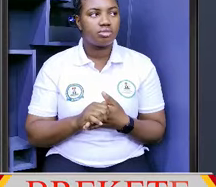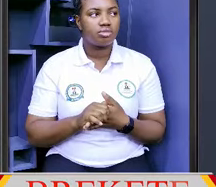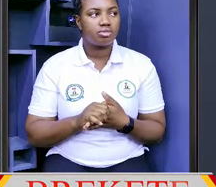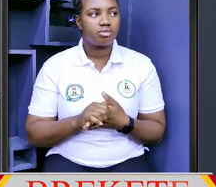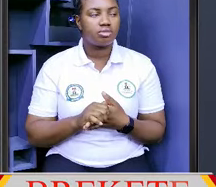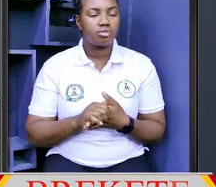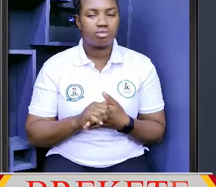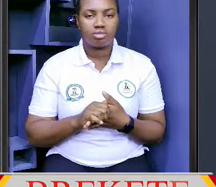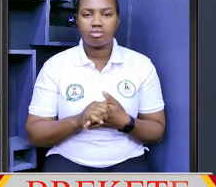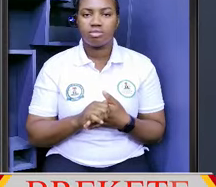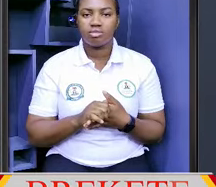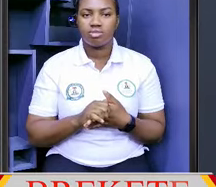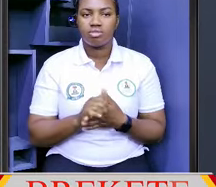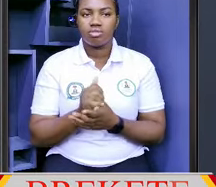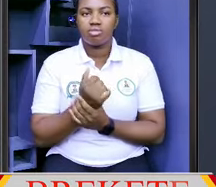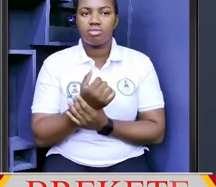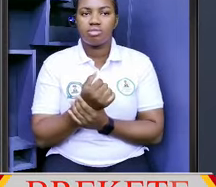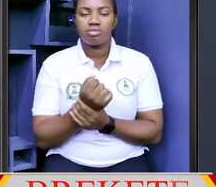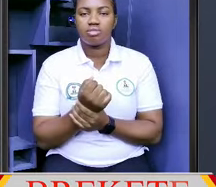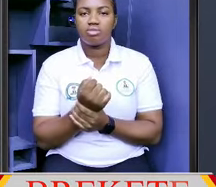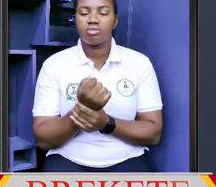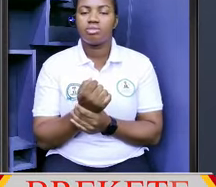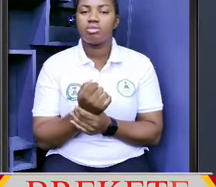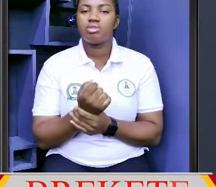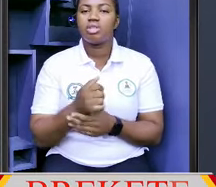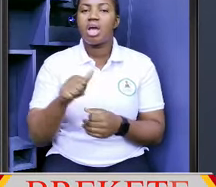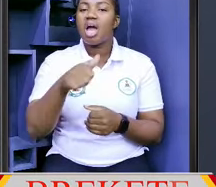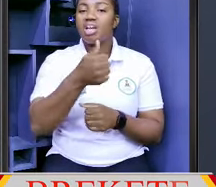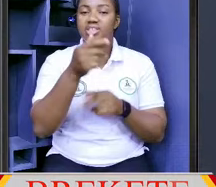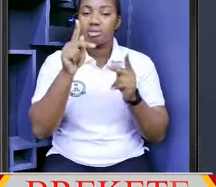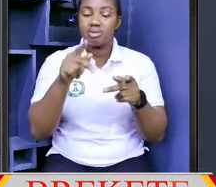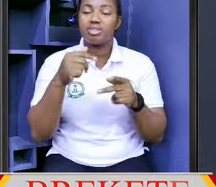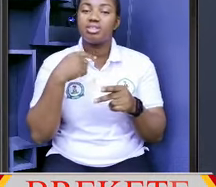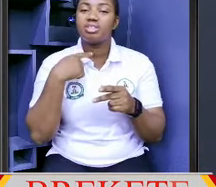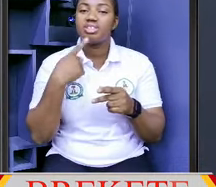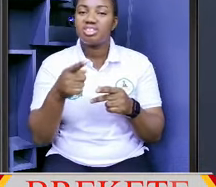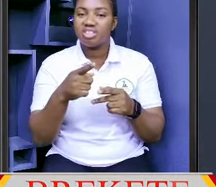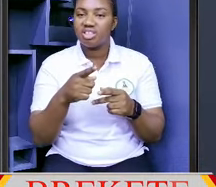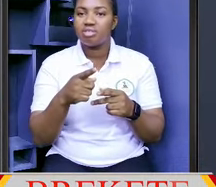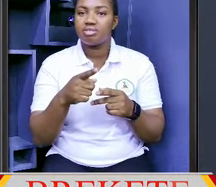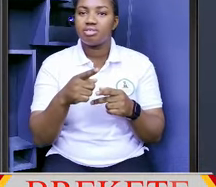unfortunately. Okay, I know read and well. Sandra Osage is said